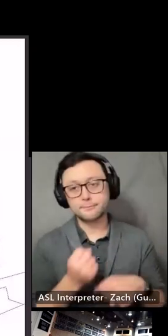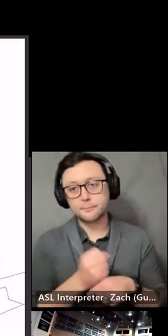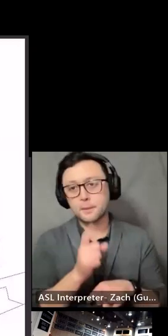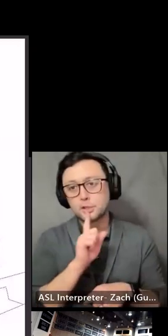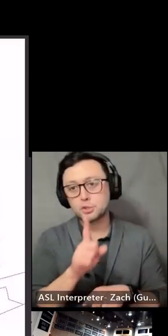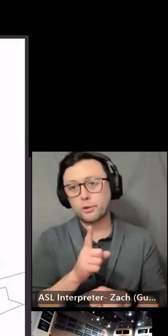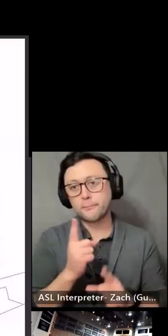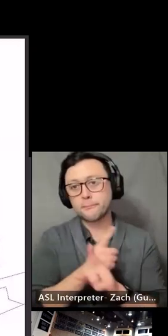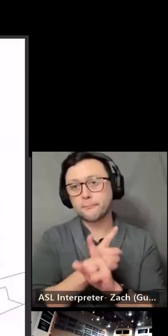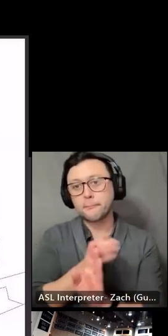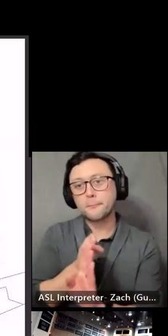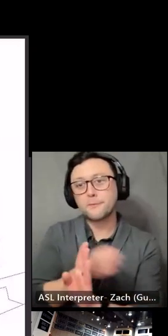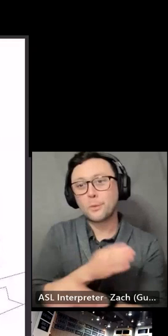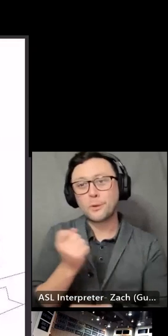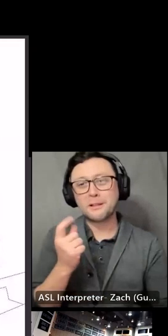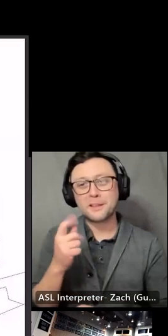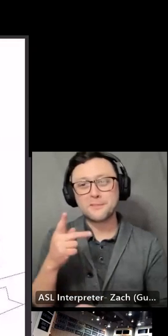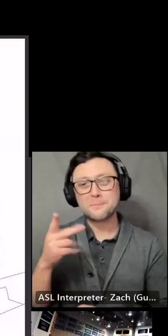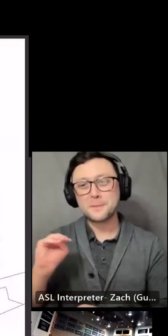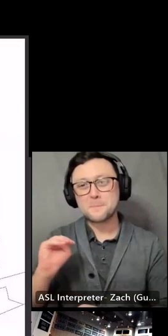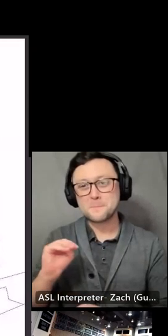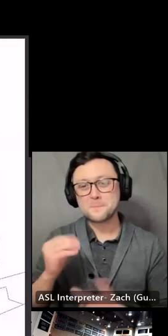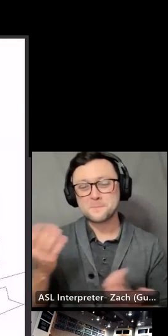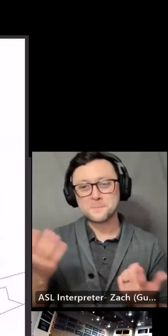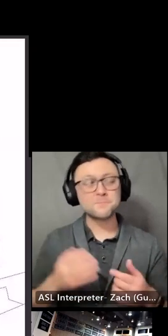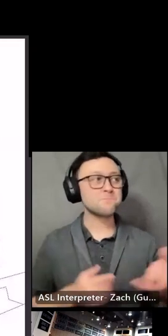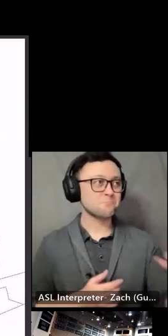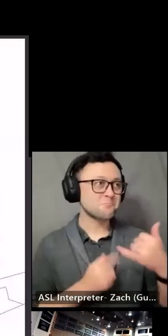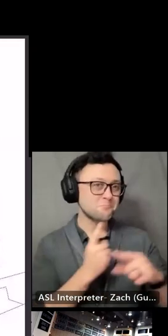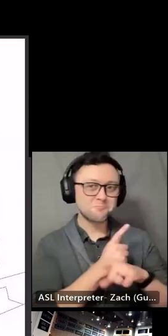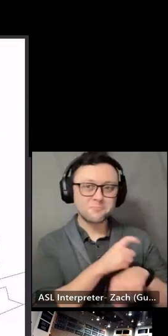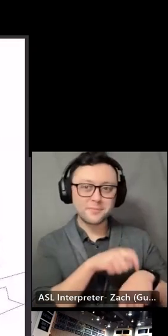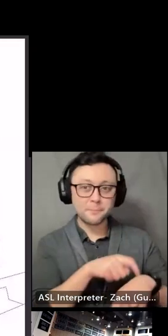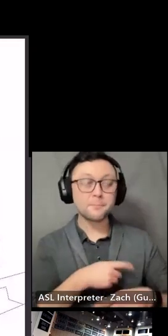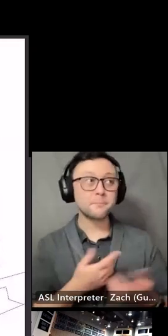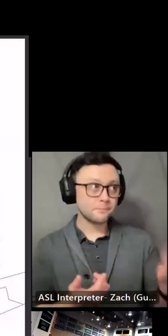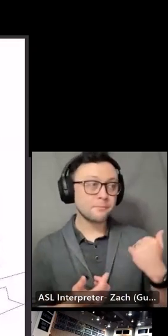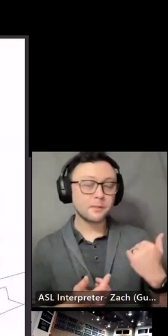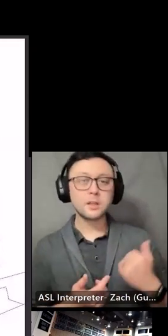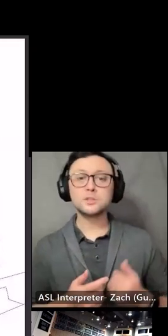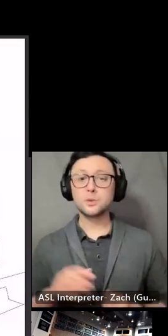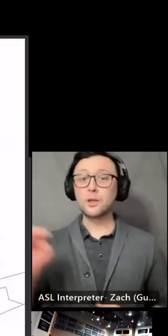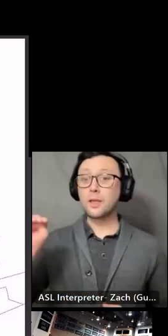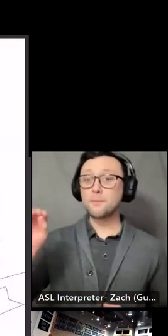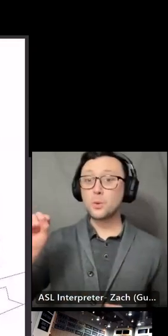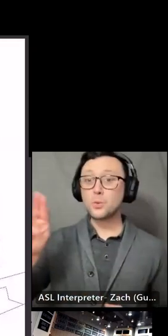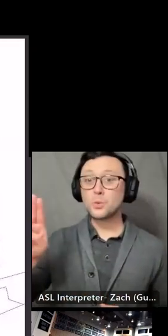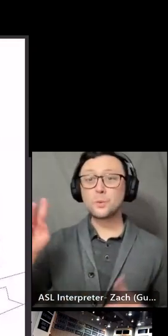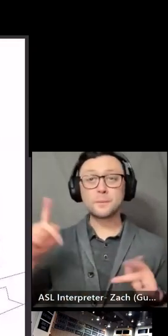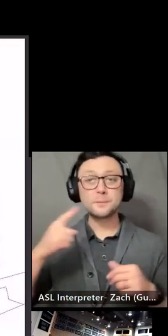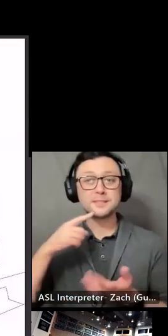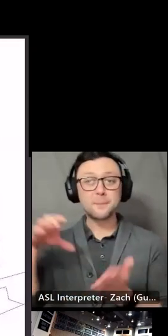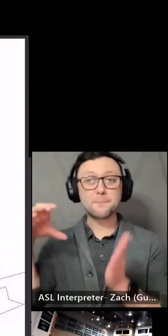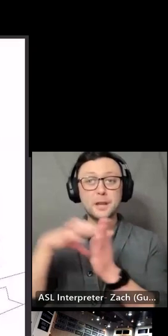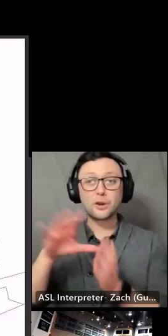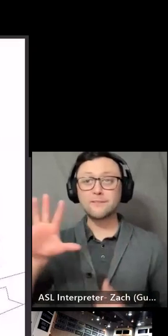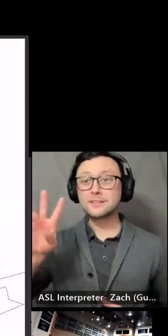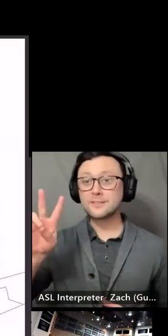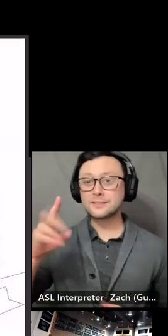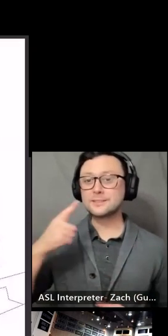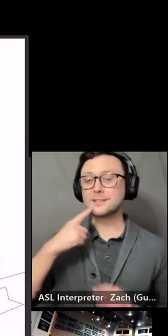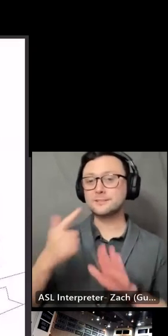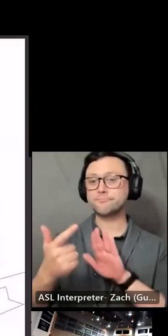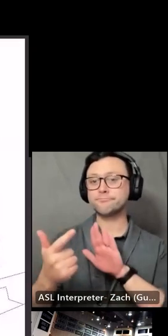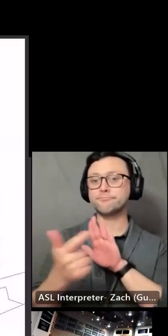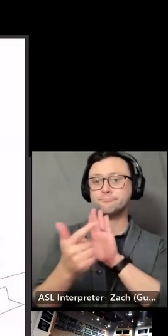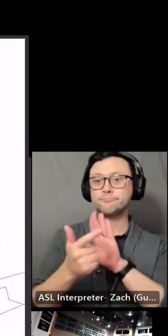before 11:30 at night. So, you know, the MOU, people have talked about paragraph 7 of the MOU says it's a legal